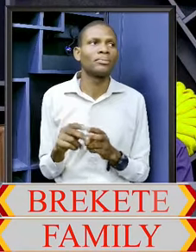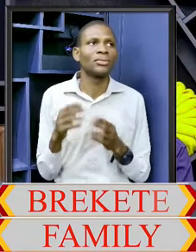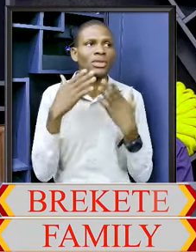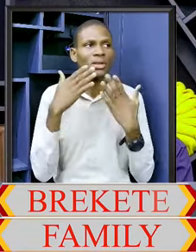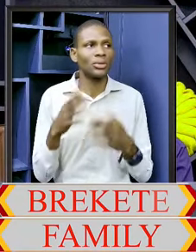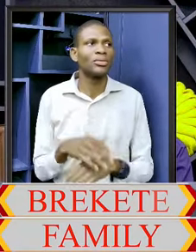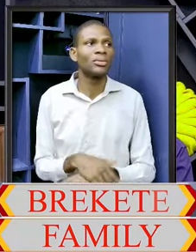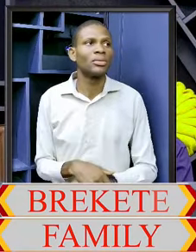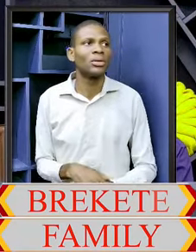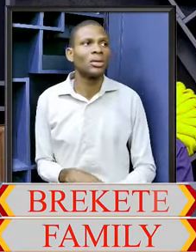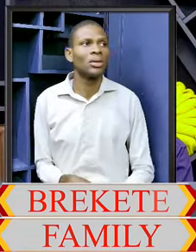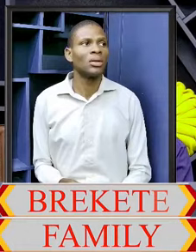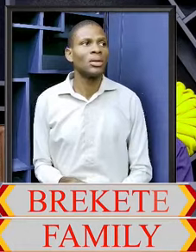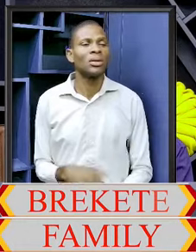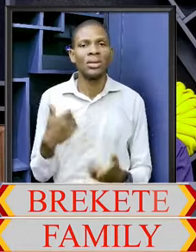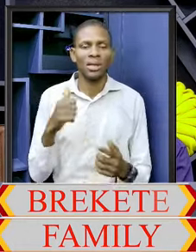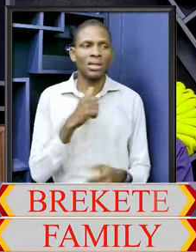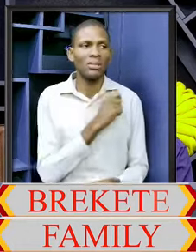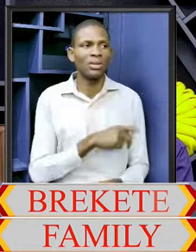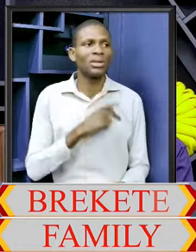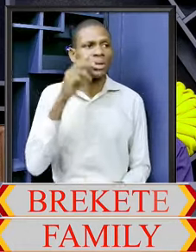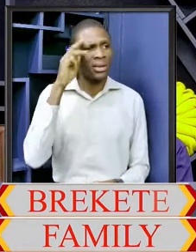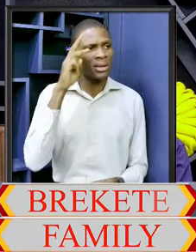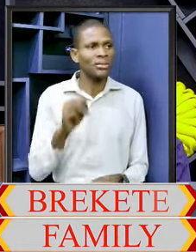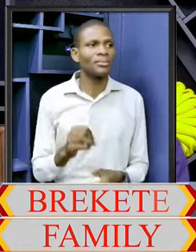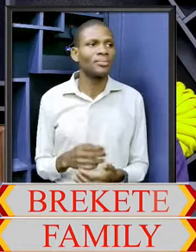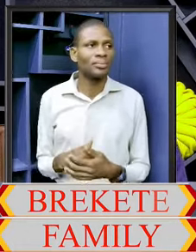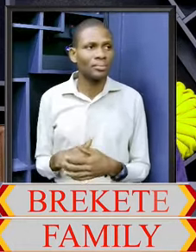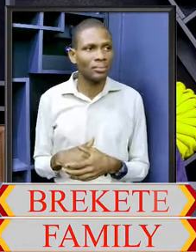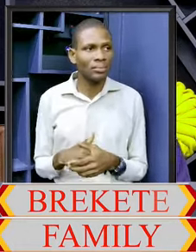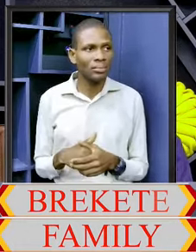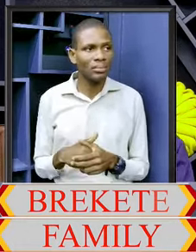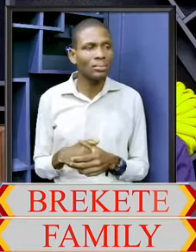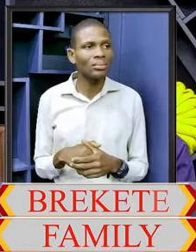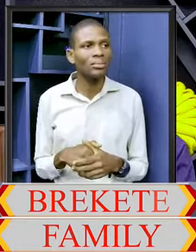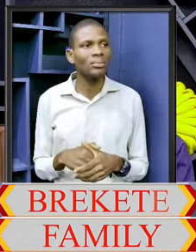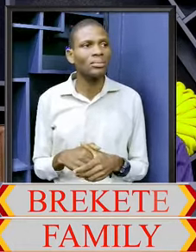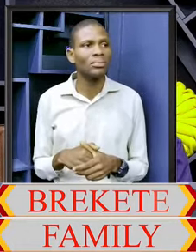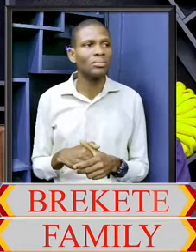sir. Thank you. Thank you. So make we appreciate them.